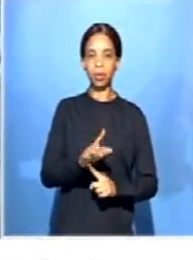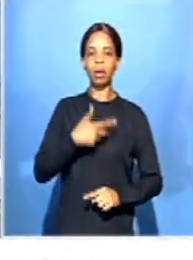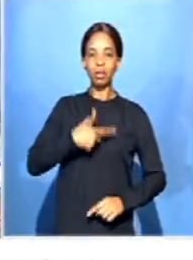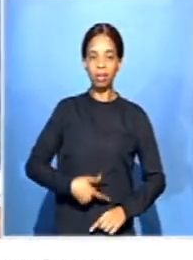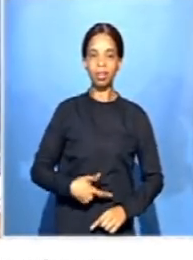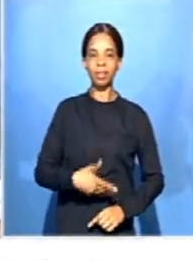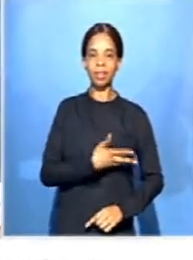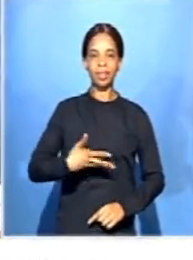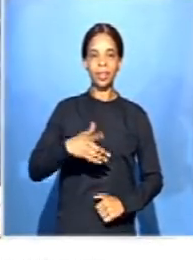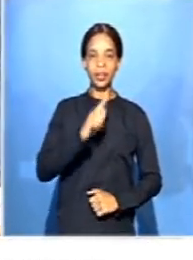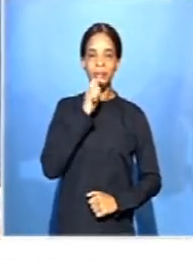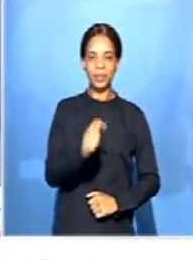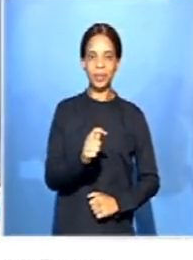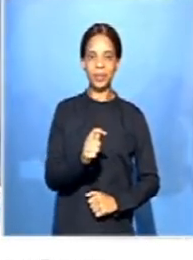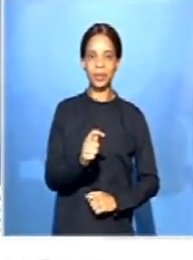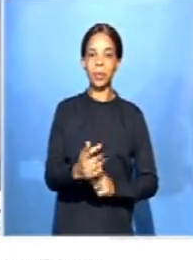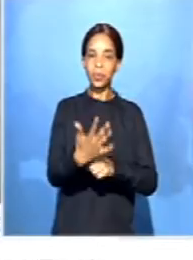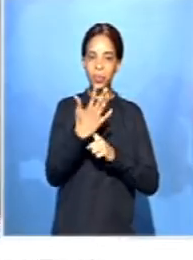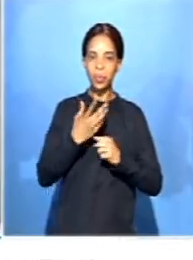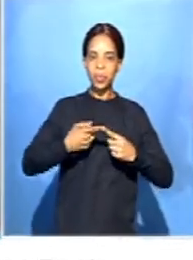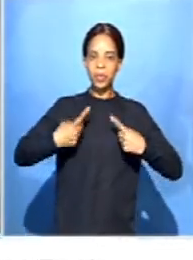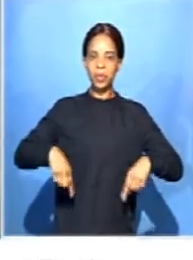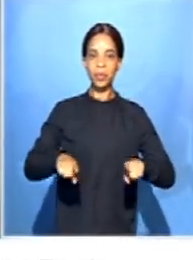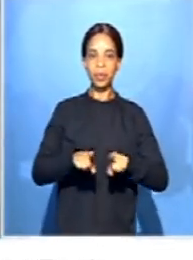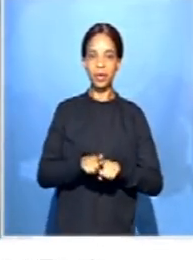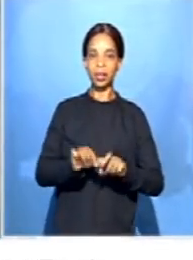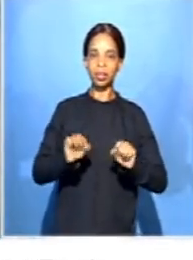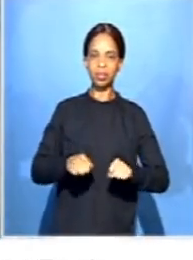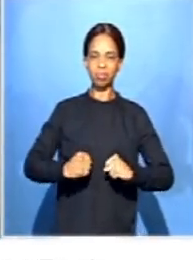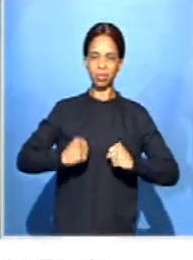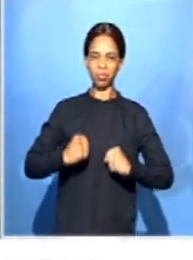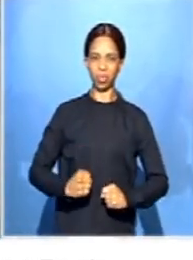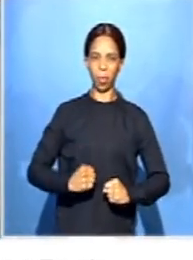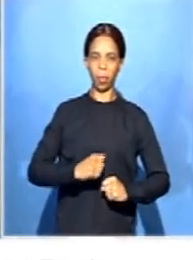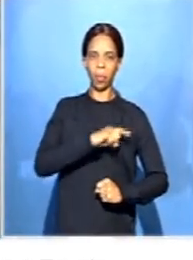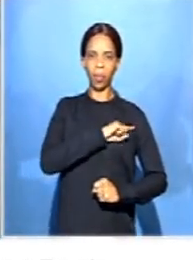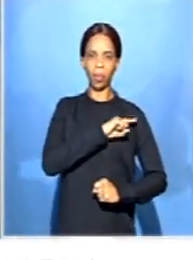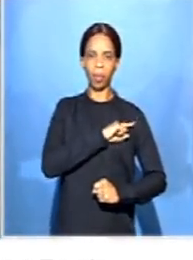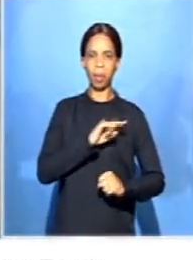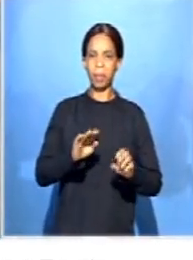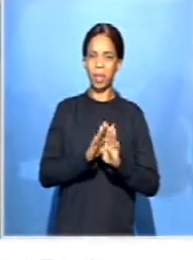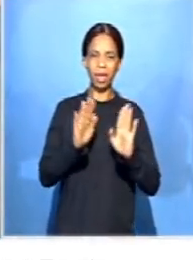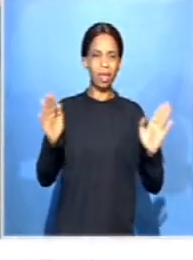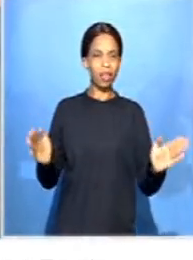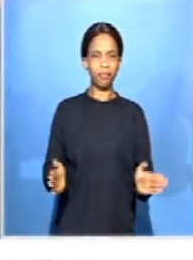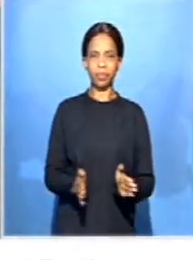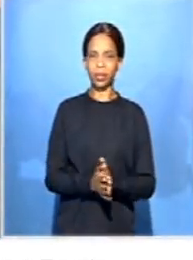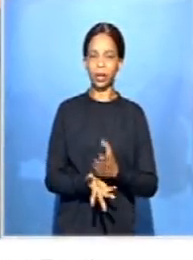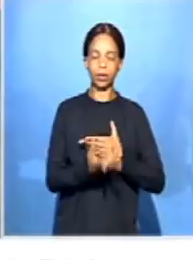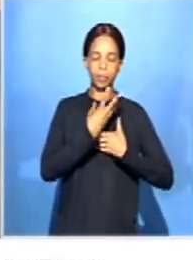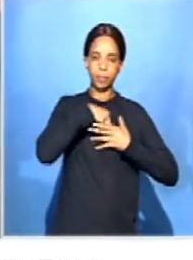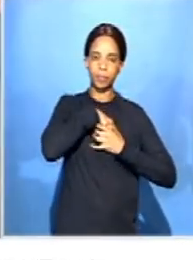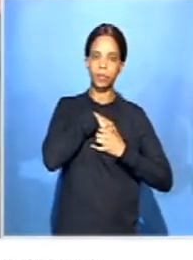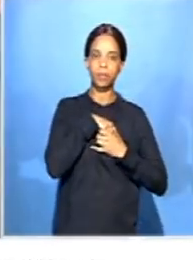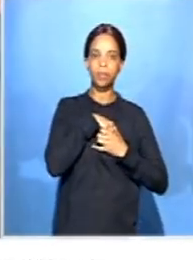tiile le ile la rwala go kula ga mama la bontsha gore ka nnete le ga mama a se teng re tla